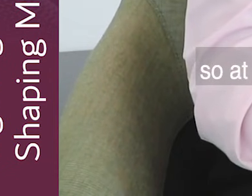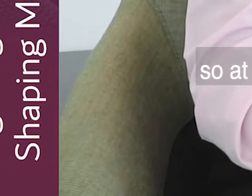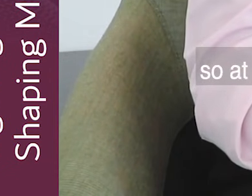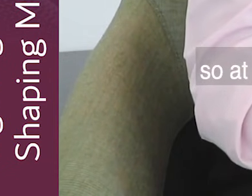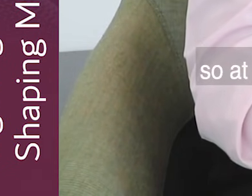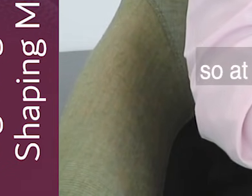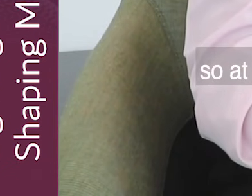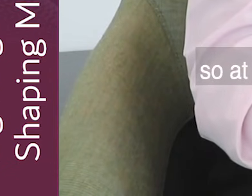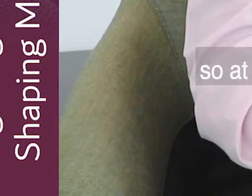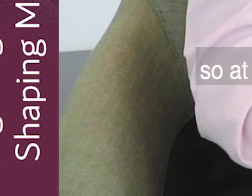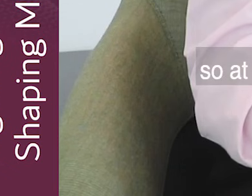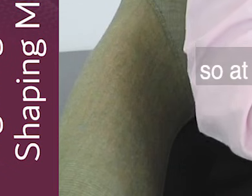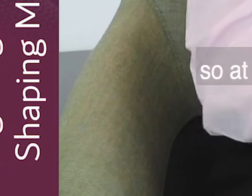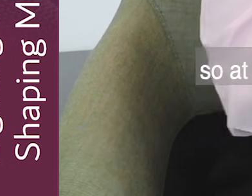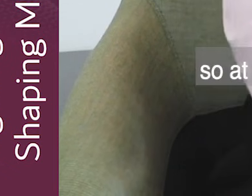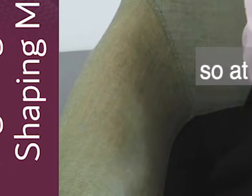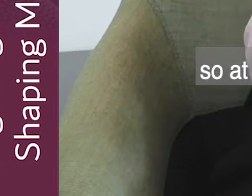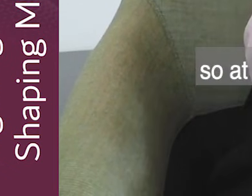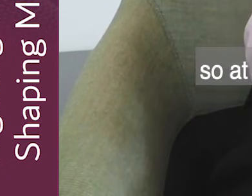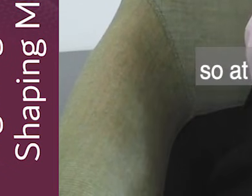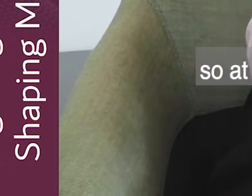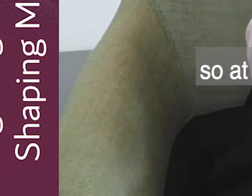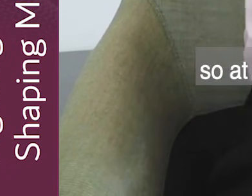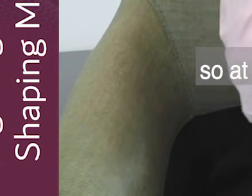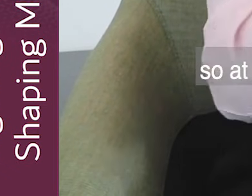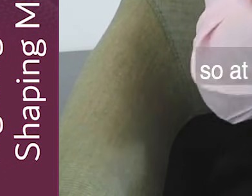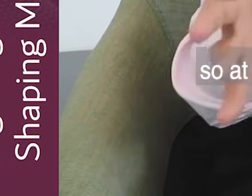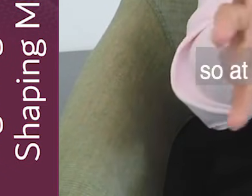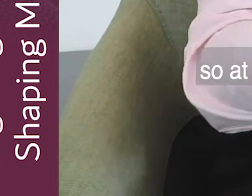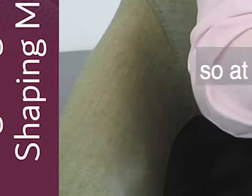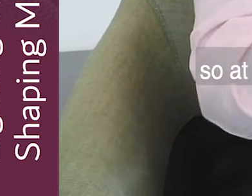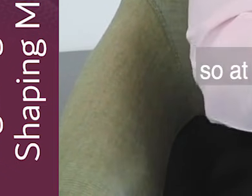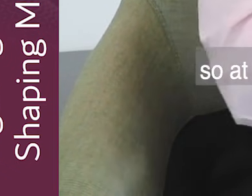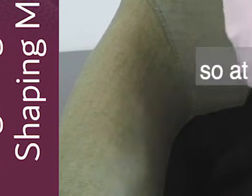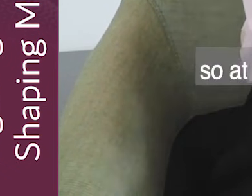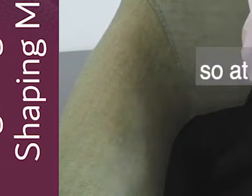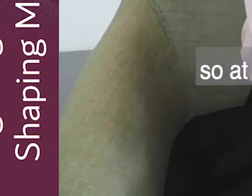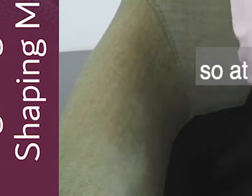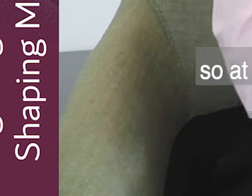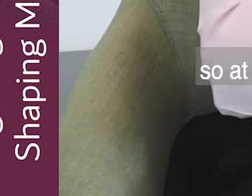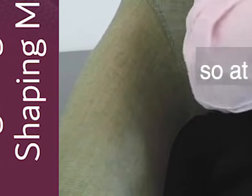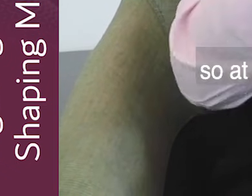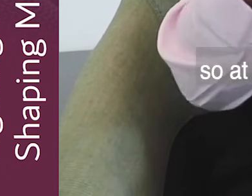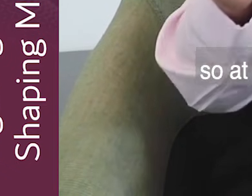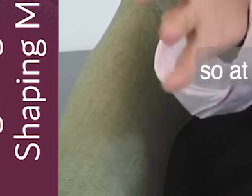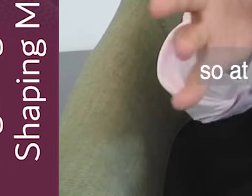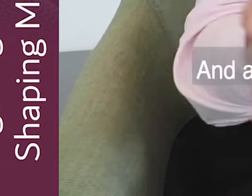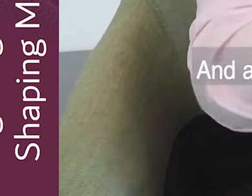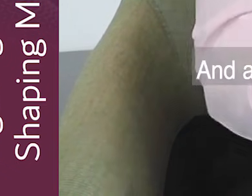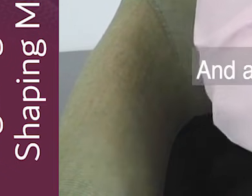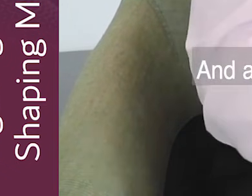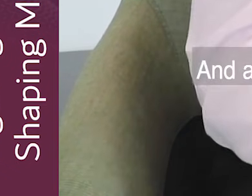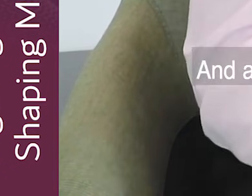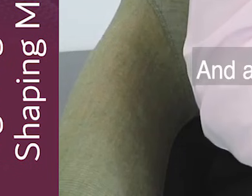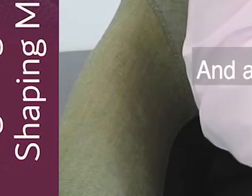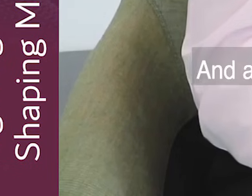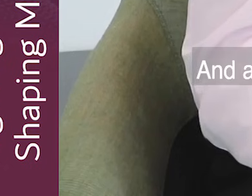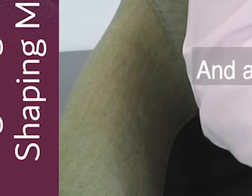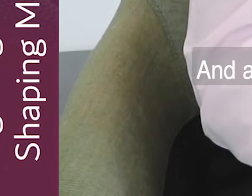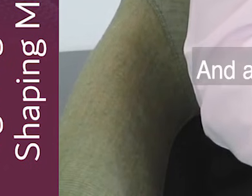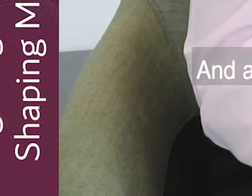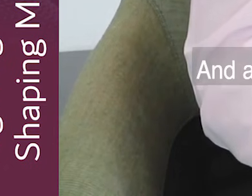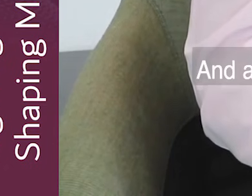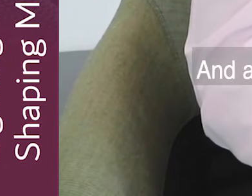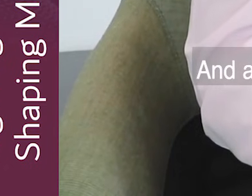Smiley Studies, we have faculty ranging from McGill to Cambridge, from Princeton to Oxford. And at the